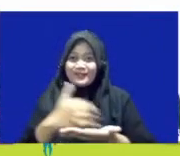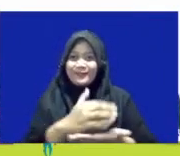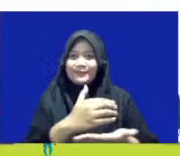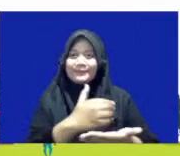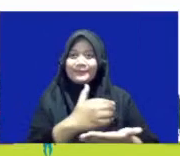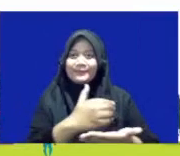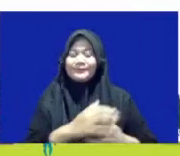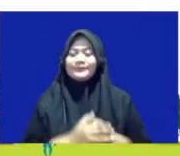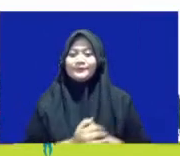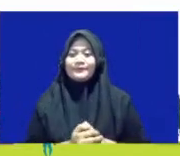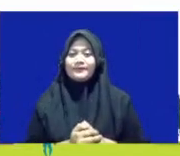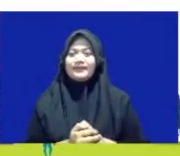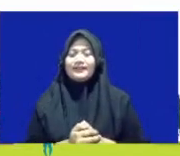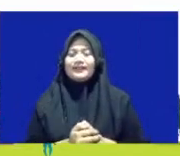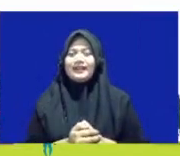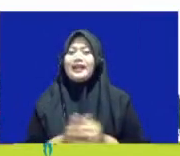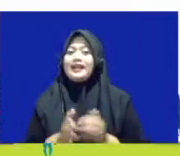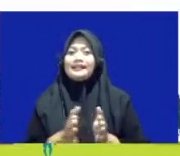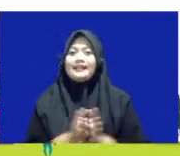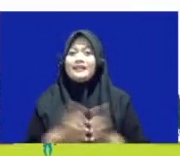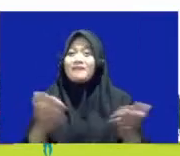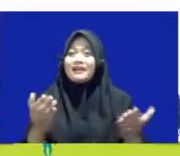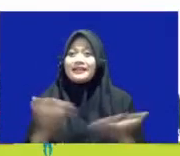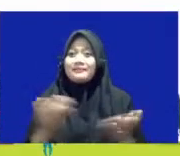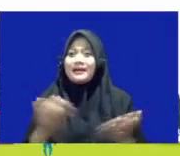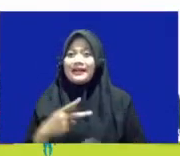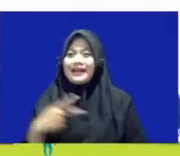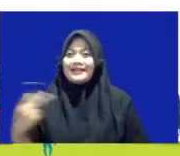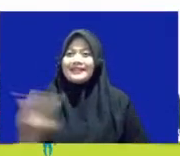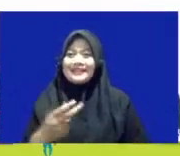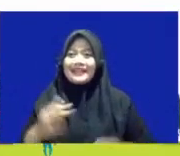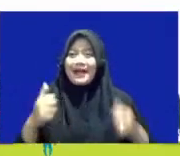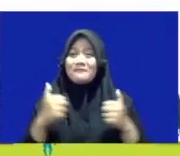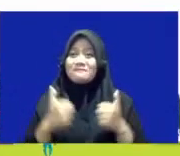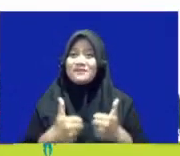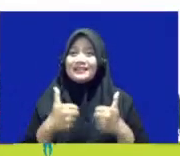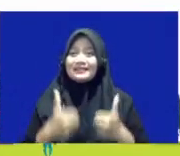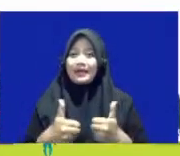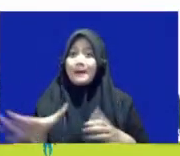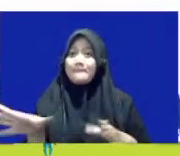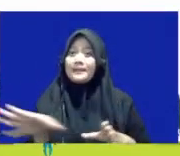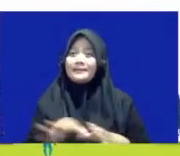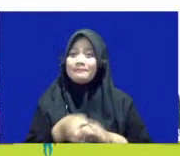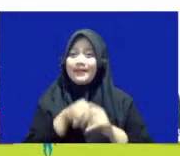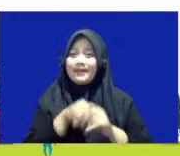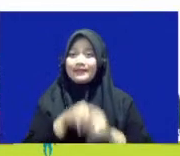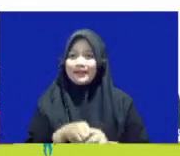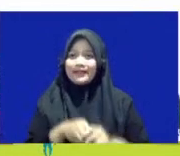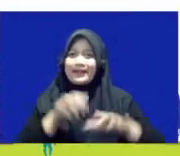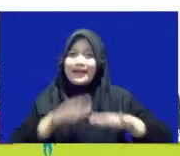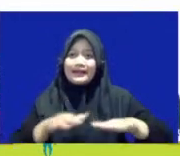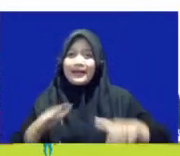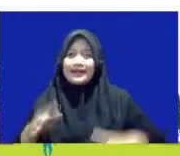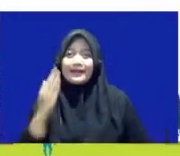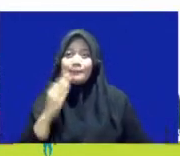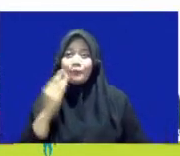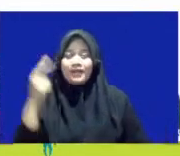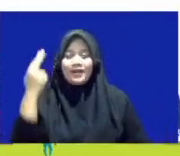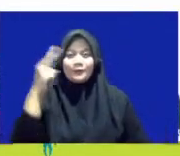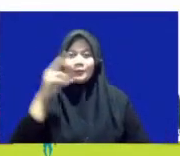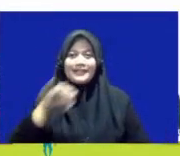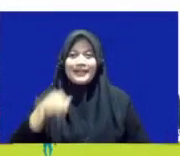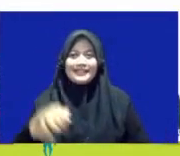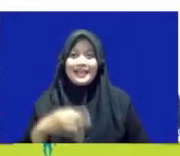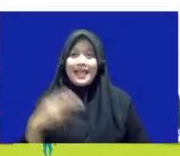program volunteers. Some young volunteer force are coming into our action of disaster management. Women empowerment and engagement, I